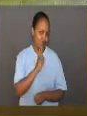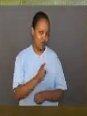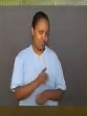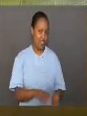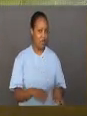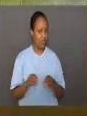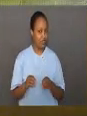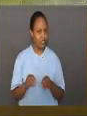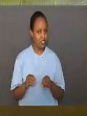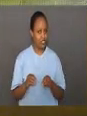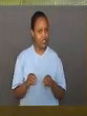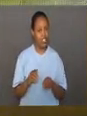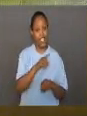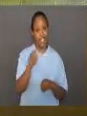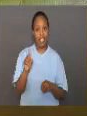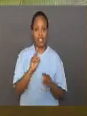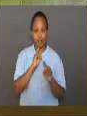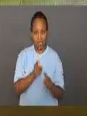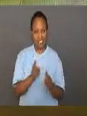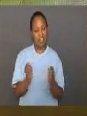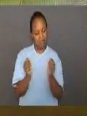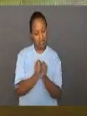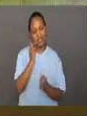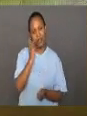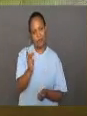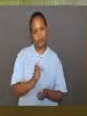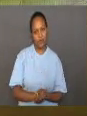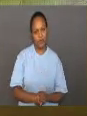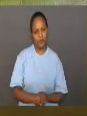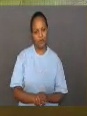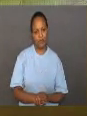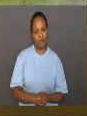Well done, students. Let us review your answers now.